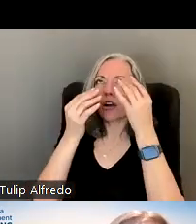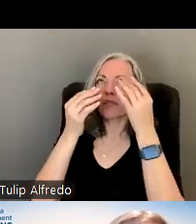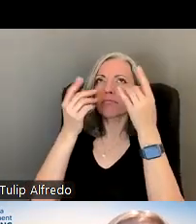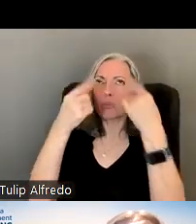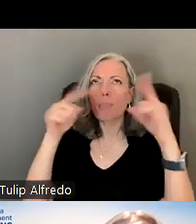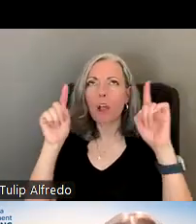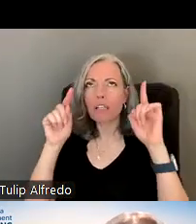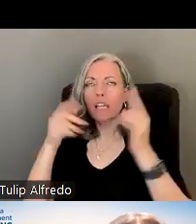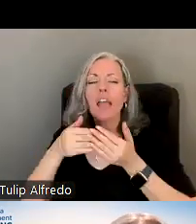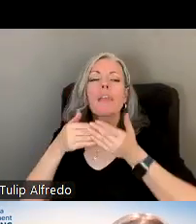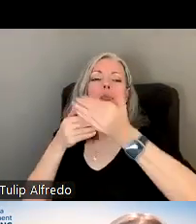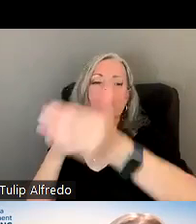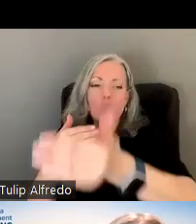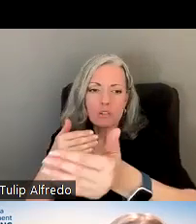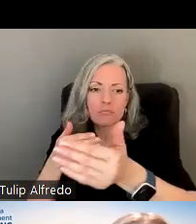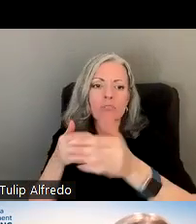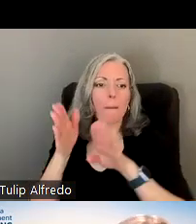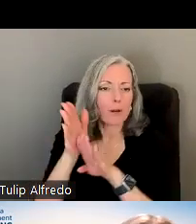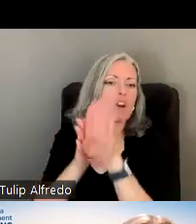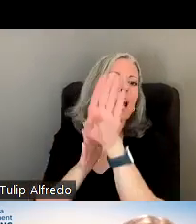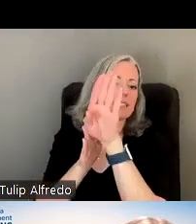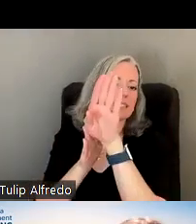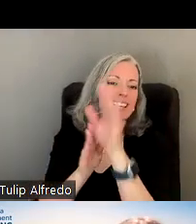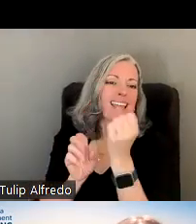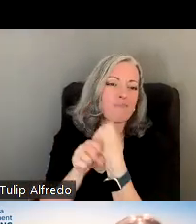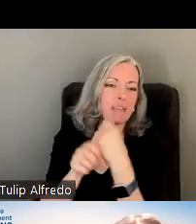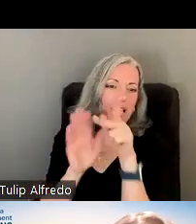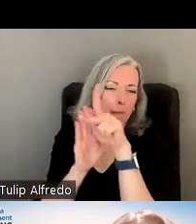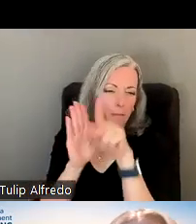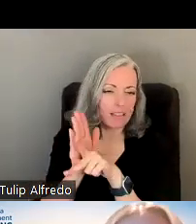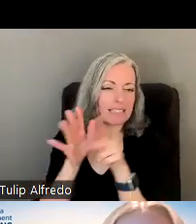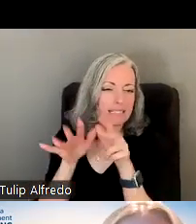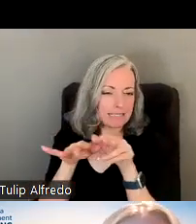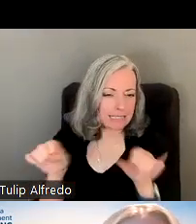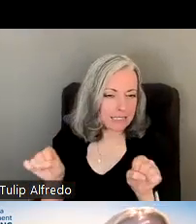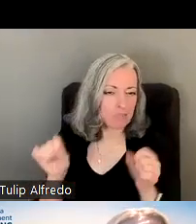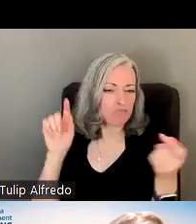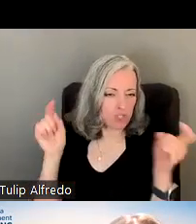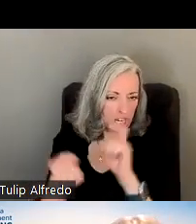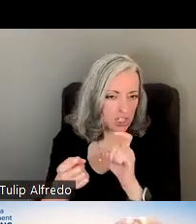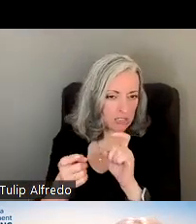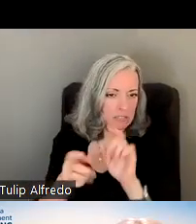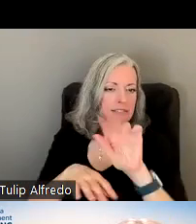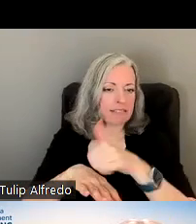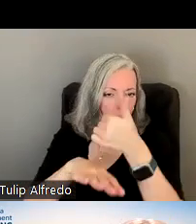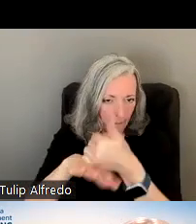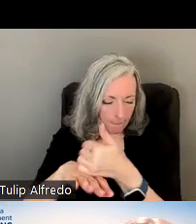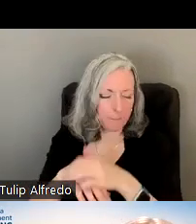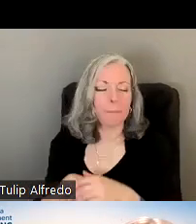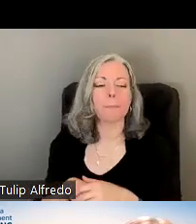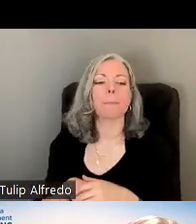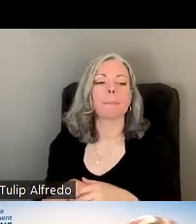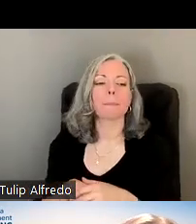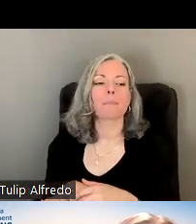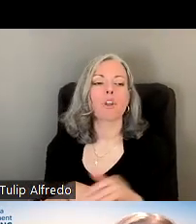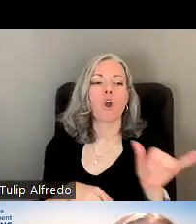move forward and progress in making those policy systems and environmental changes. And then the last point I just